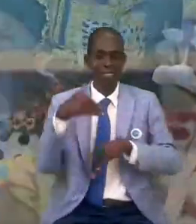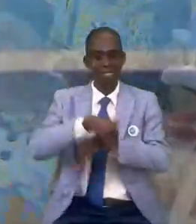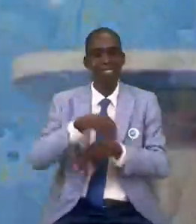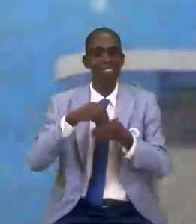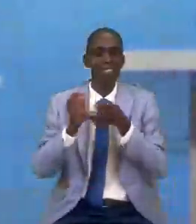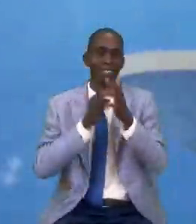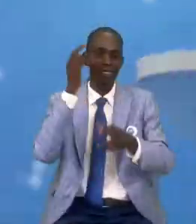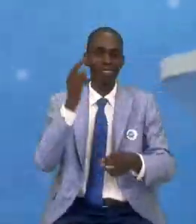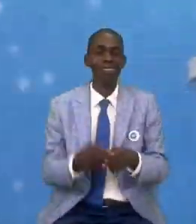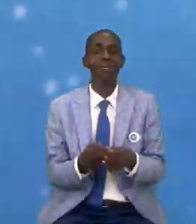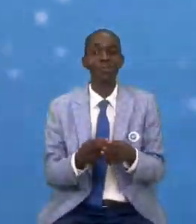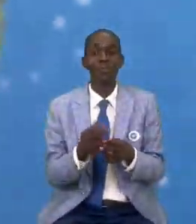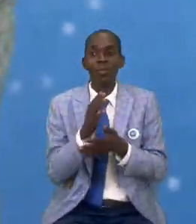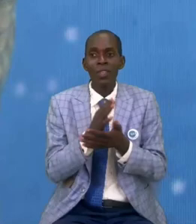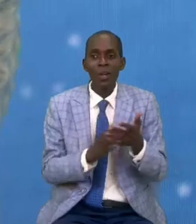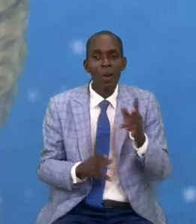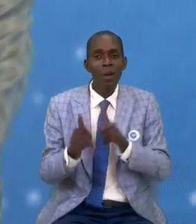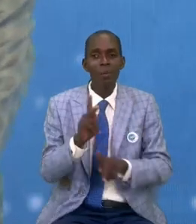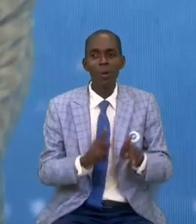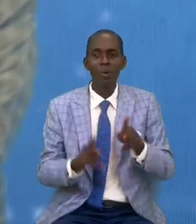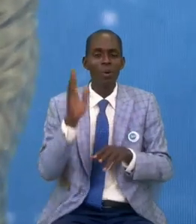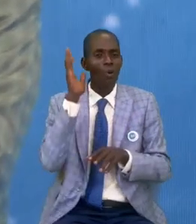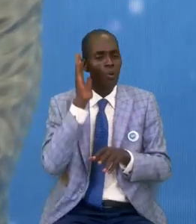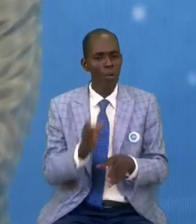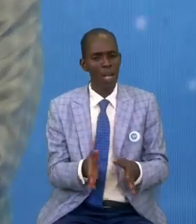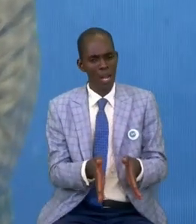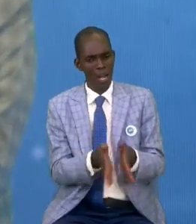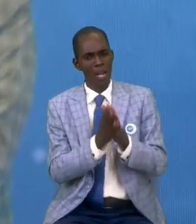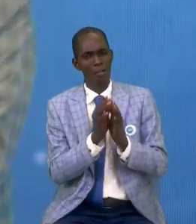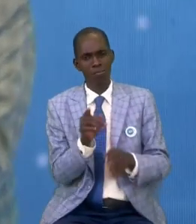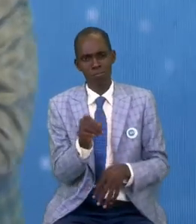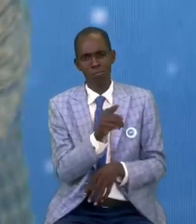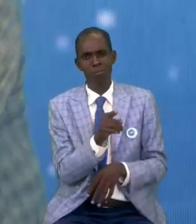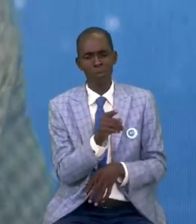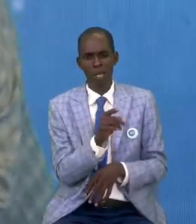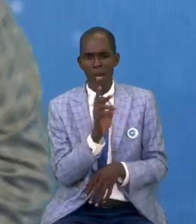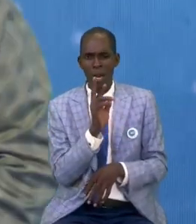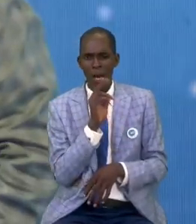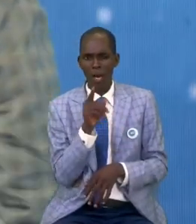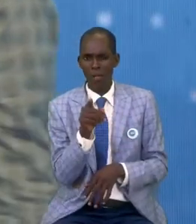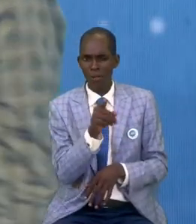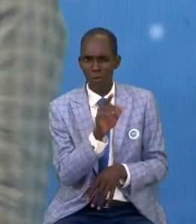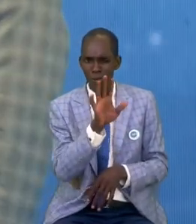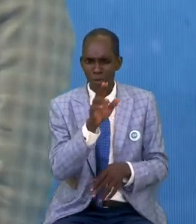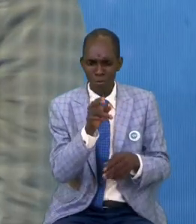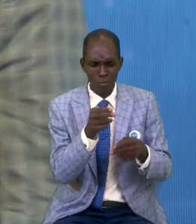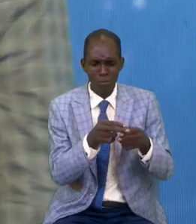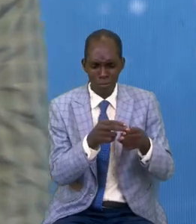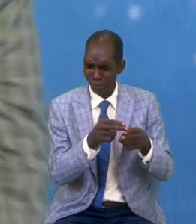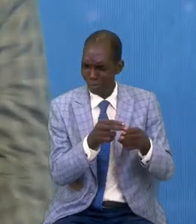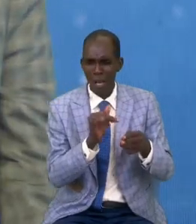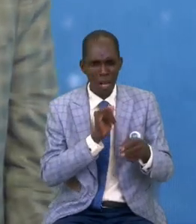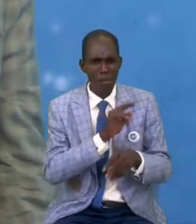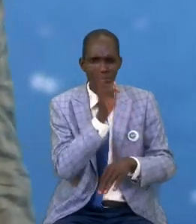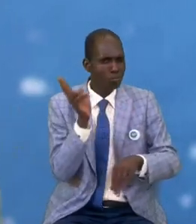say, are you Mr. I used to see you on the road there and you are crawling on all four. Are